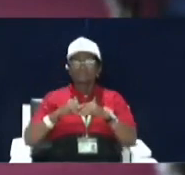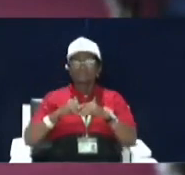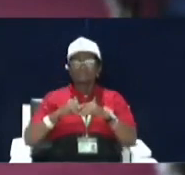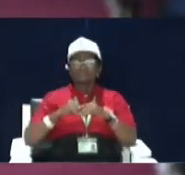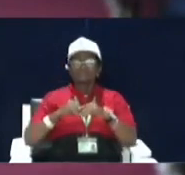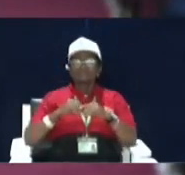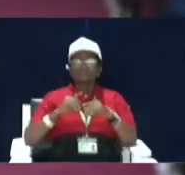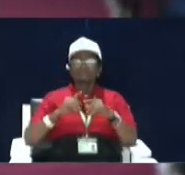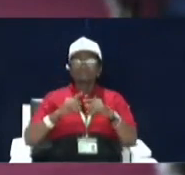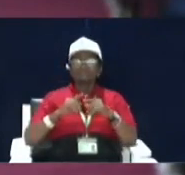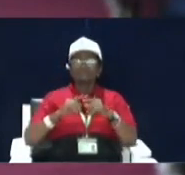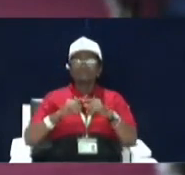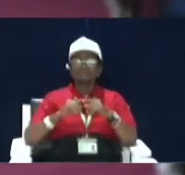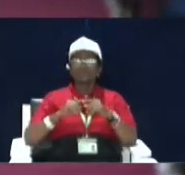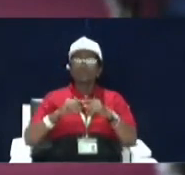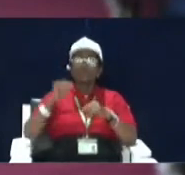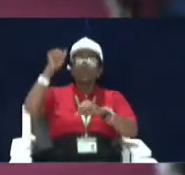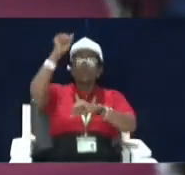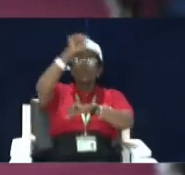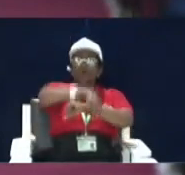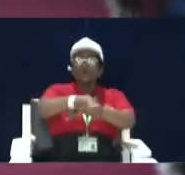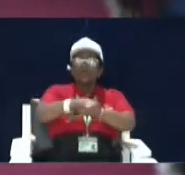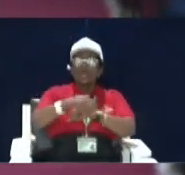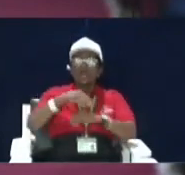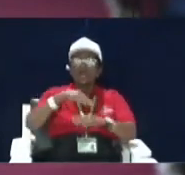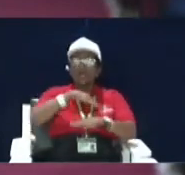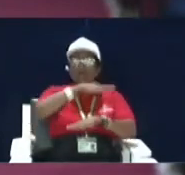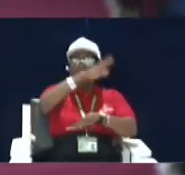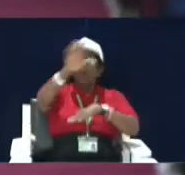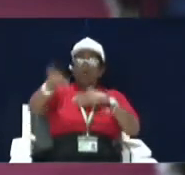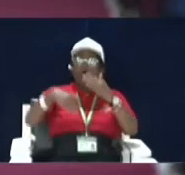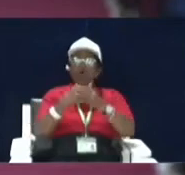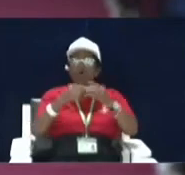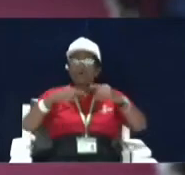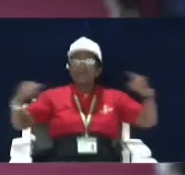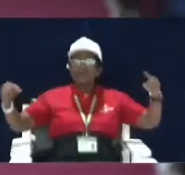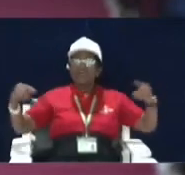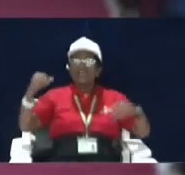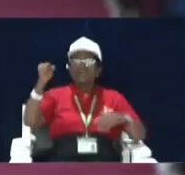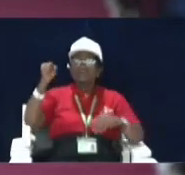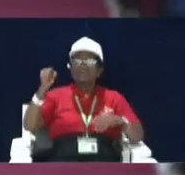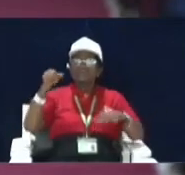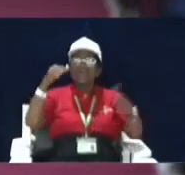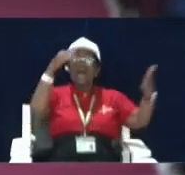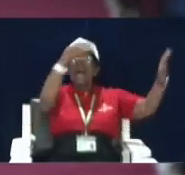to subdue all forces against you.